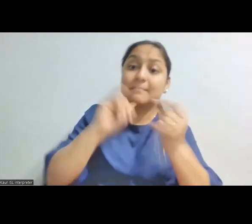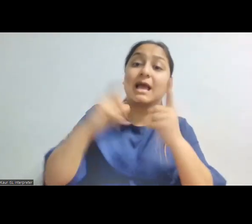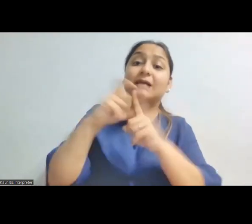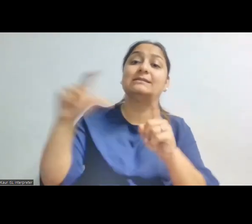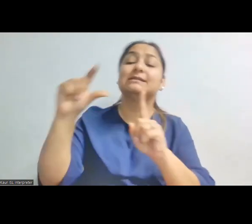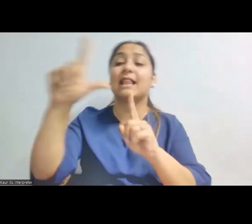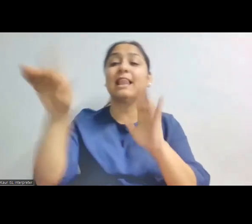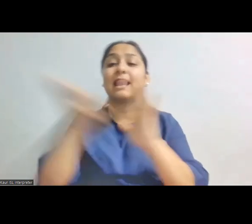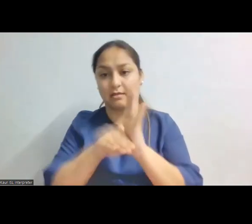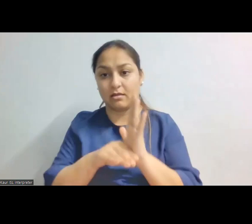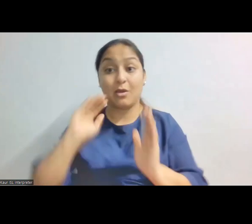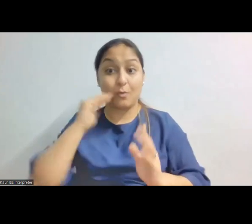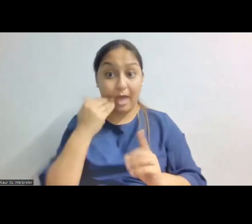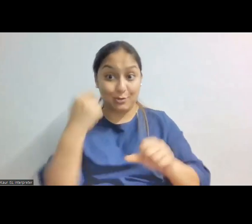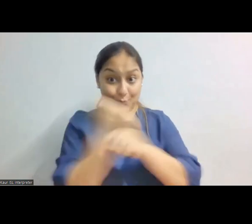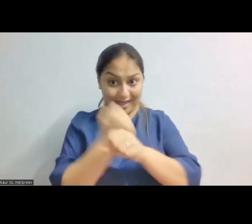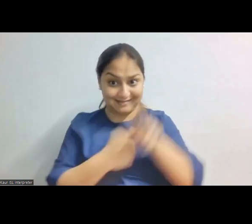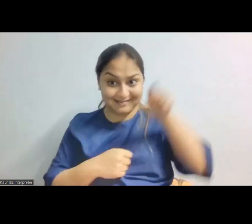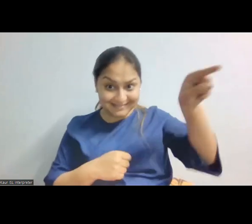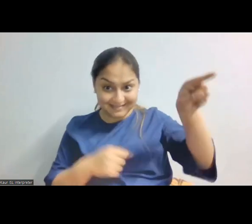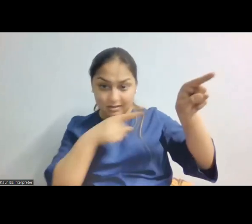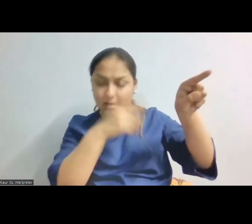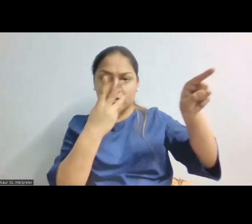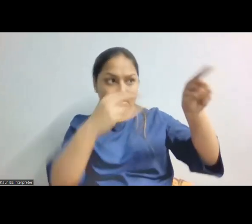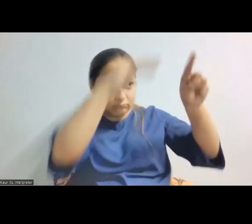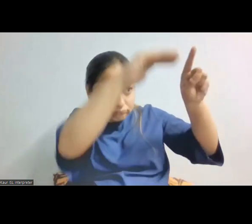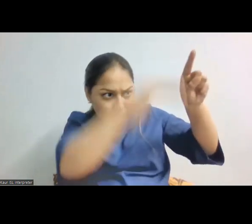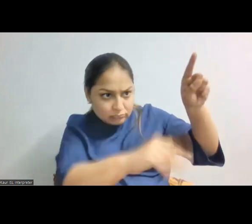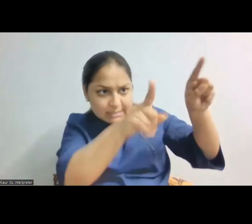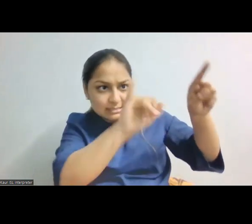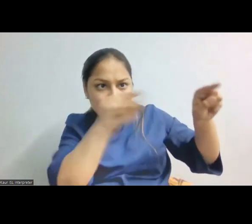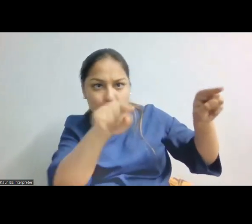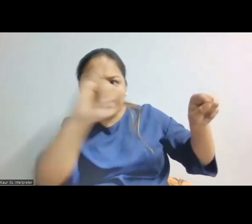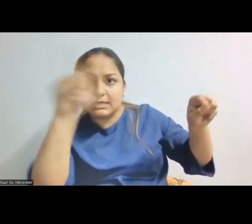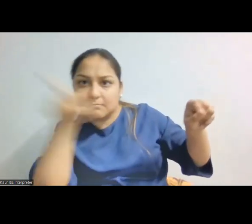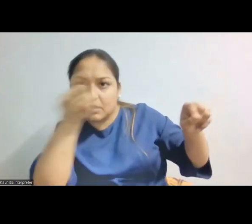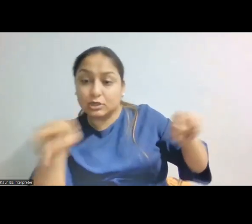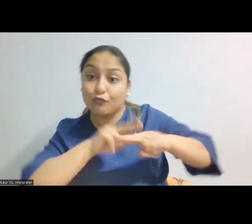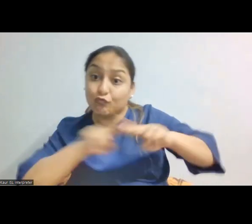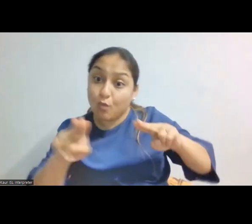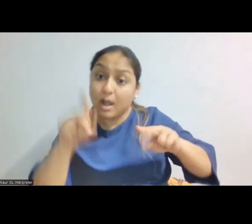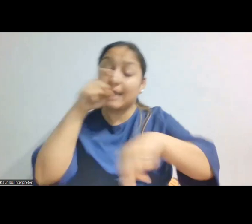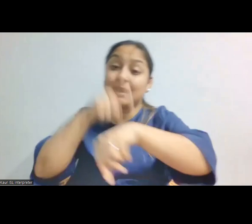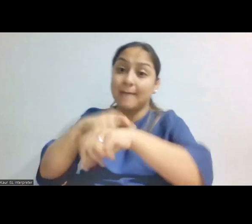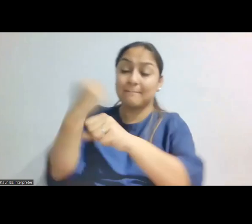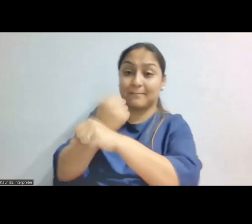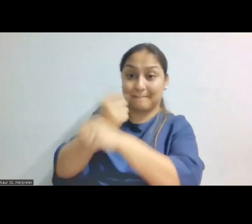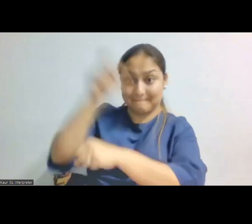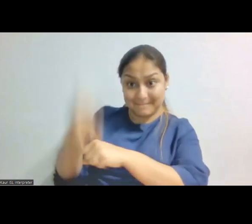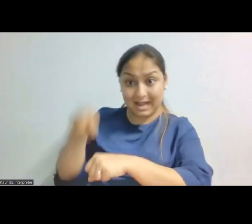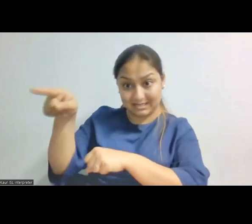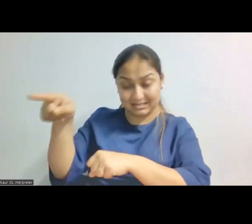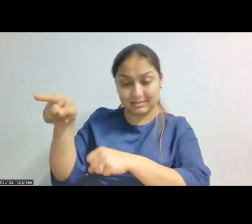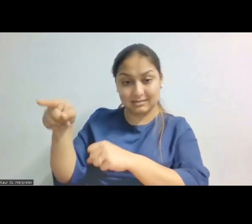go for workforce level, the number dips to 16.6%. So full-time employed women